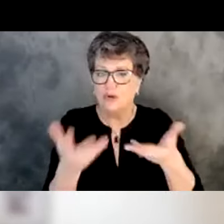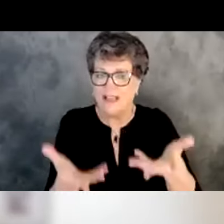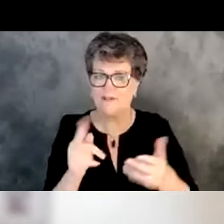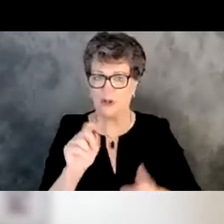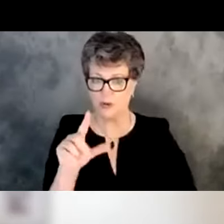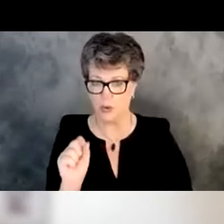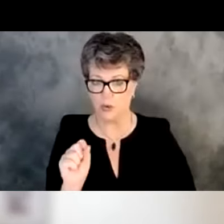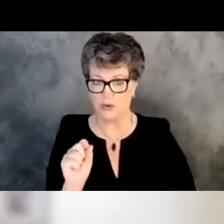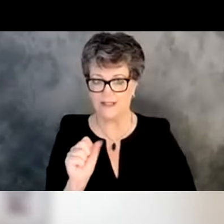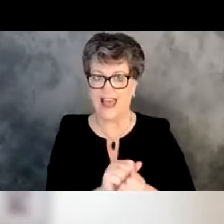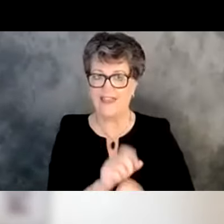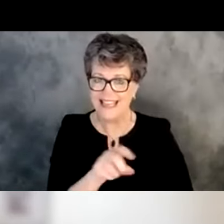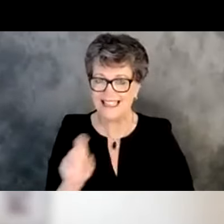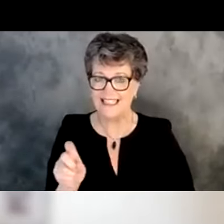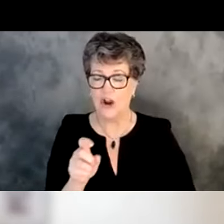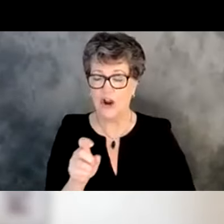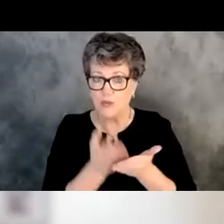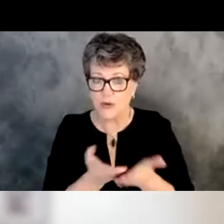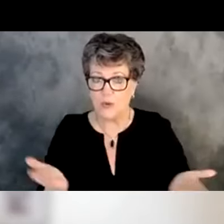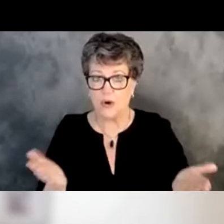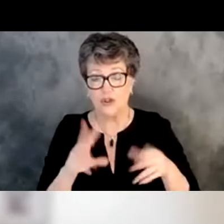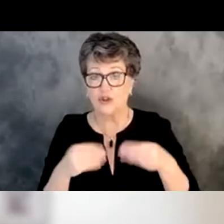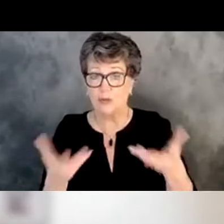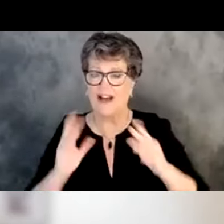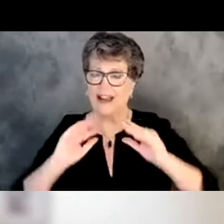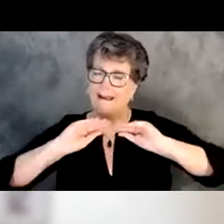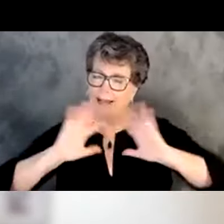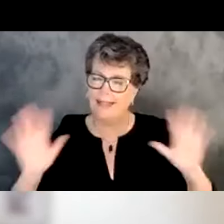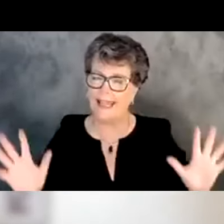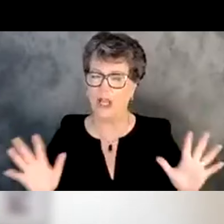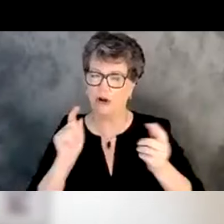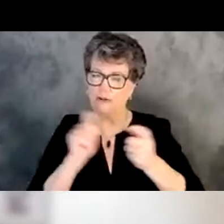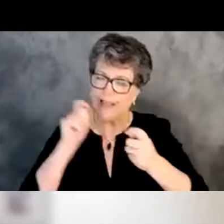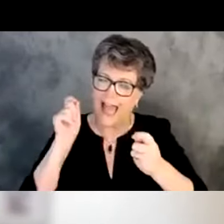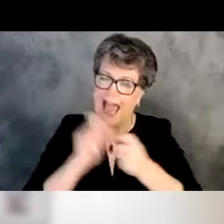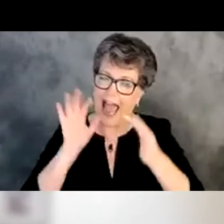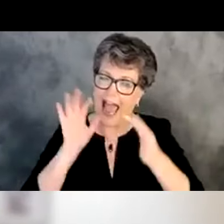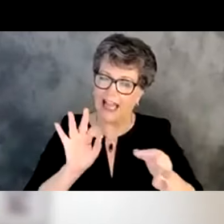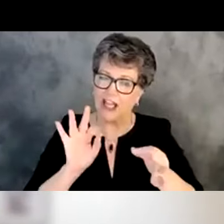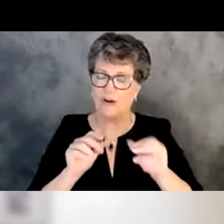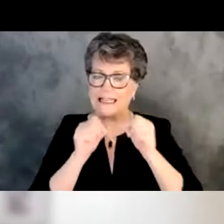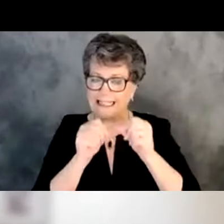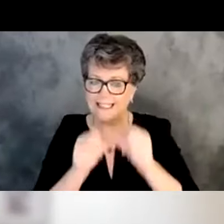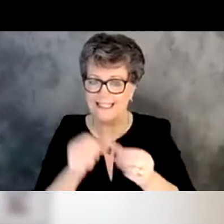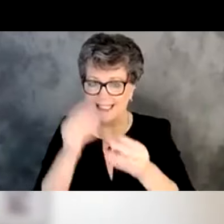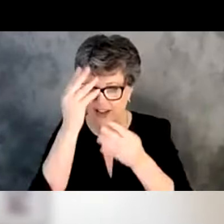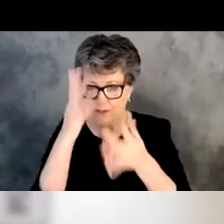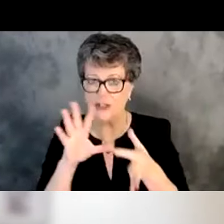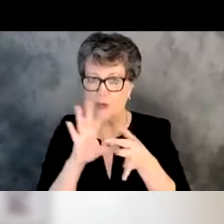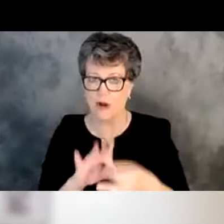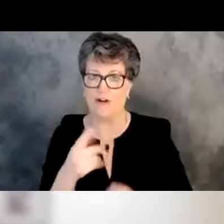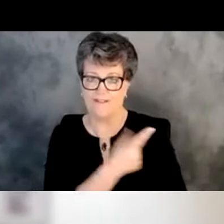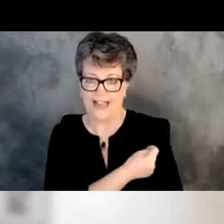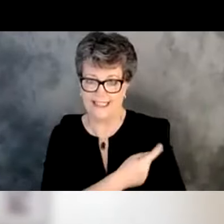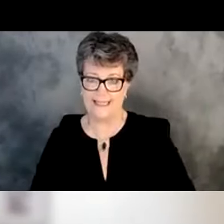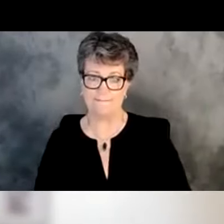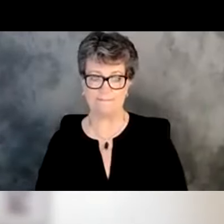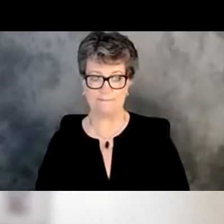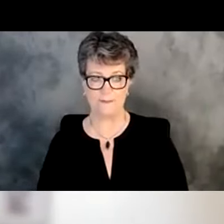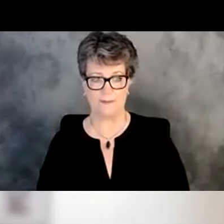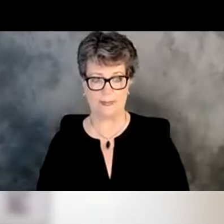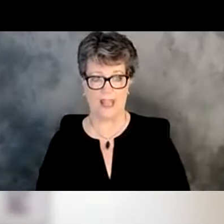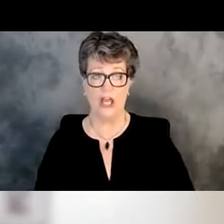the necessary resources to provide clear and accurate and consistent information regarding this vaccine.